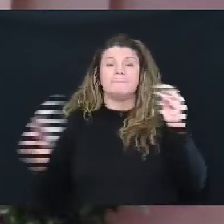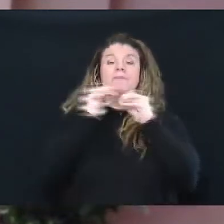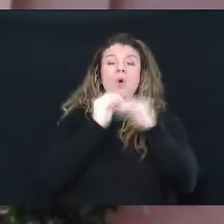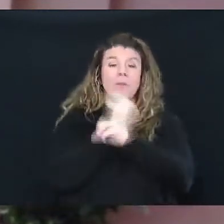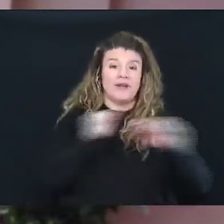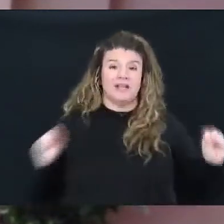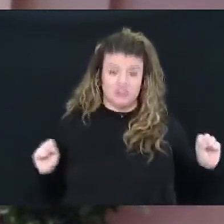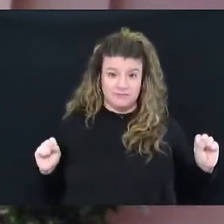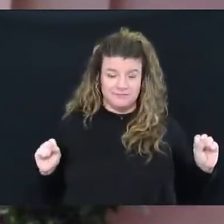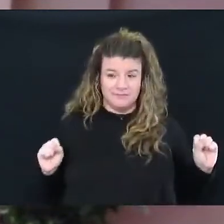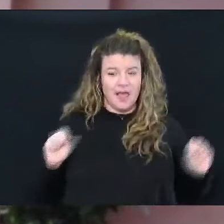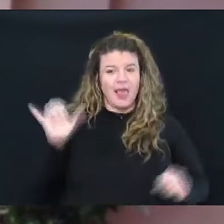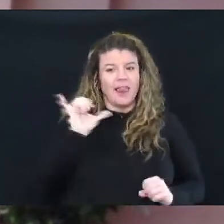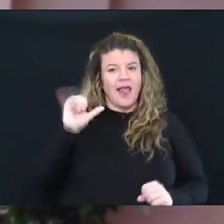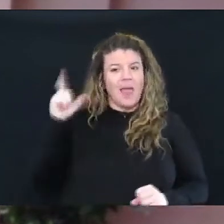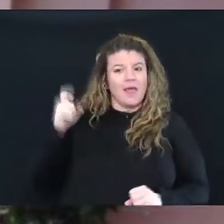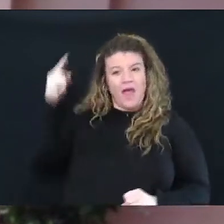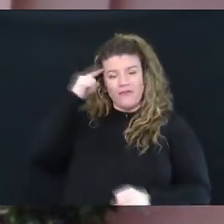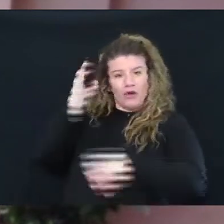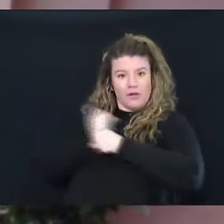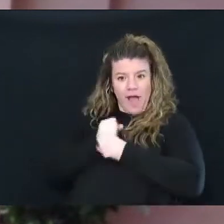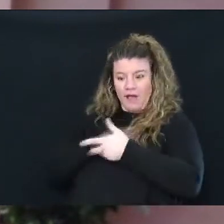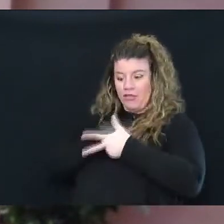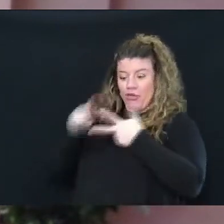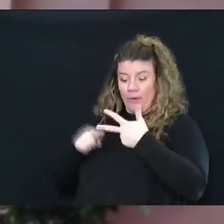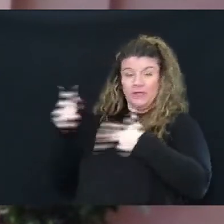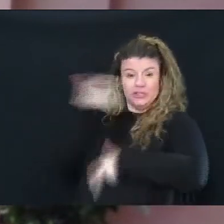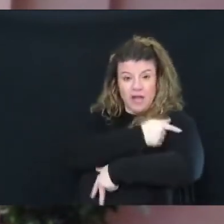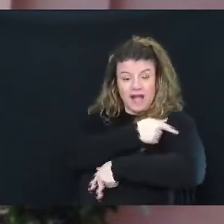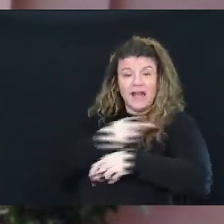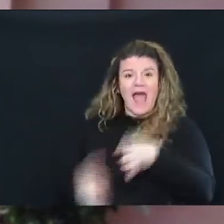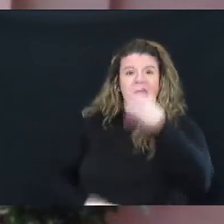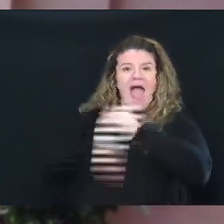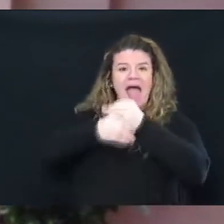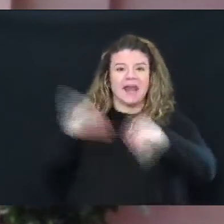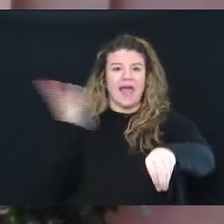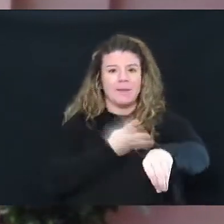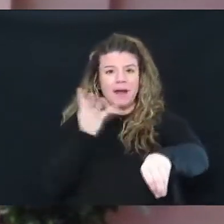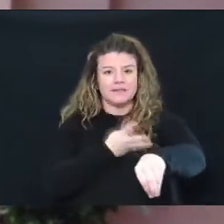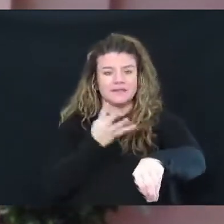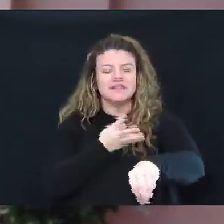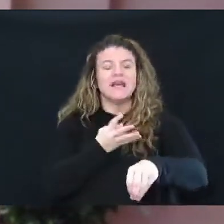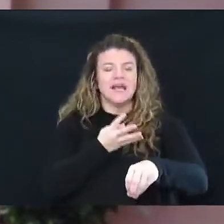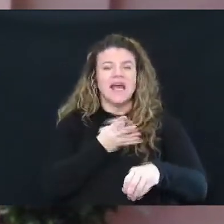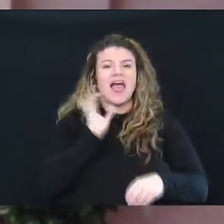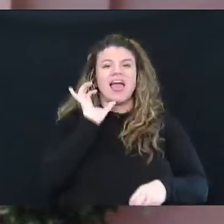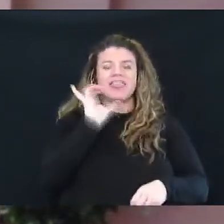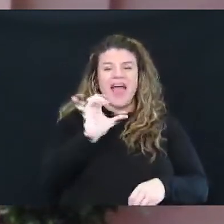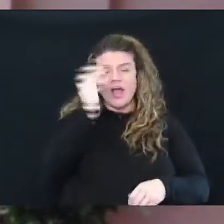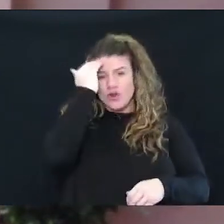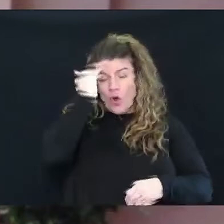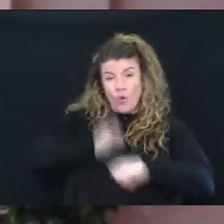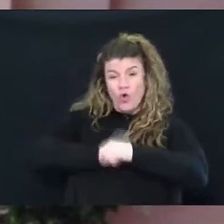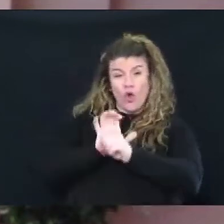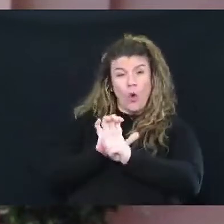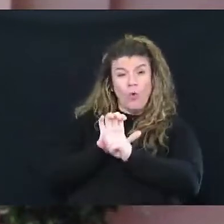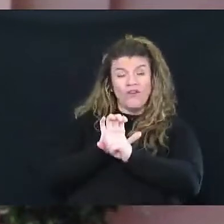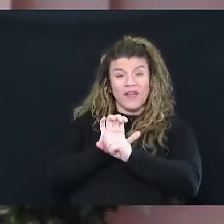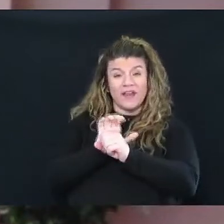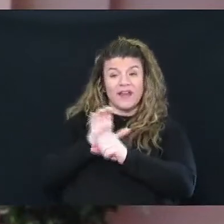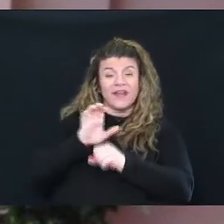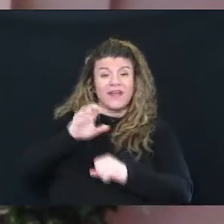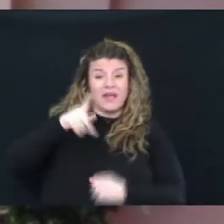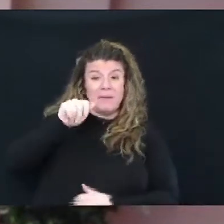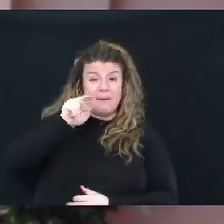governor receiving the monoclonal antibodies. But we know that the COVID pandemic is